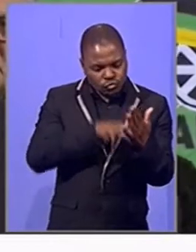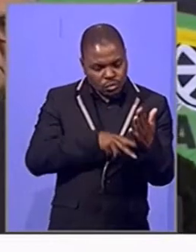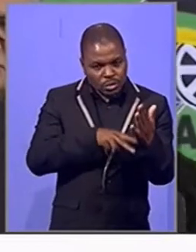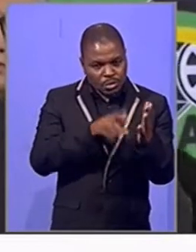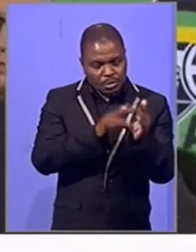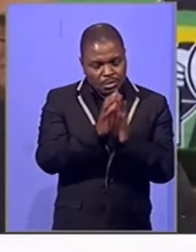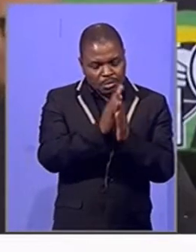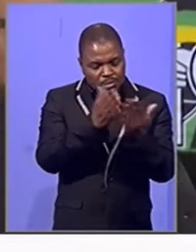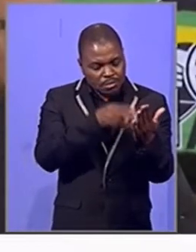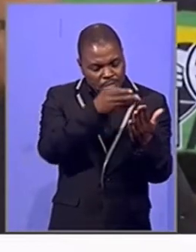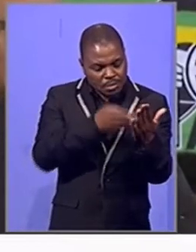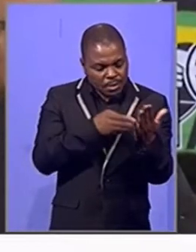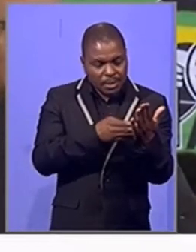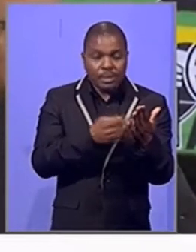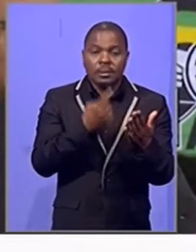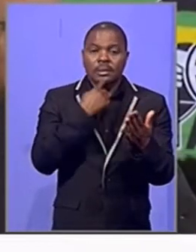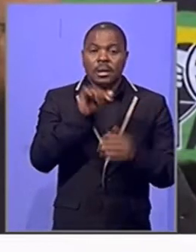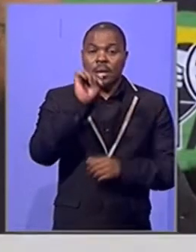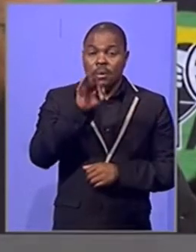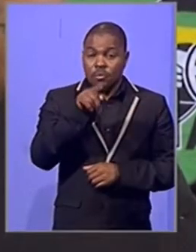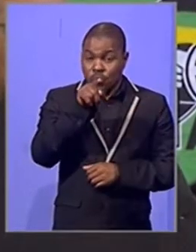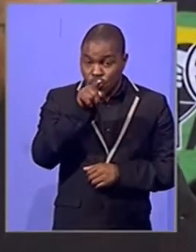it says, if we